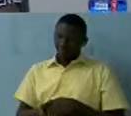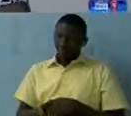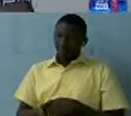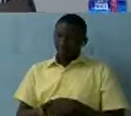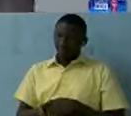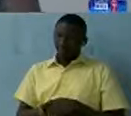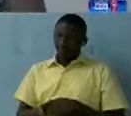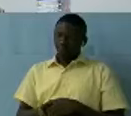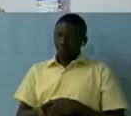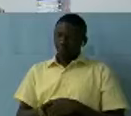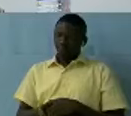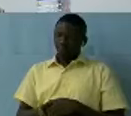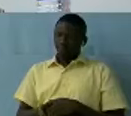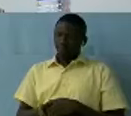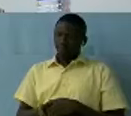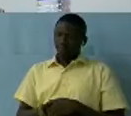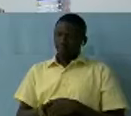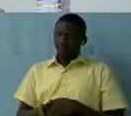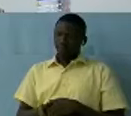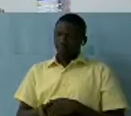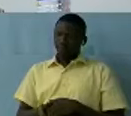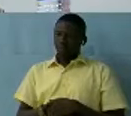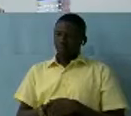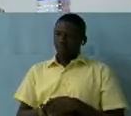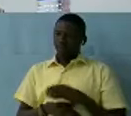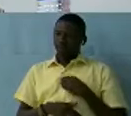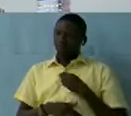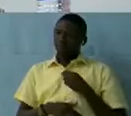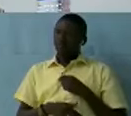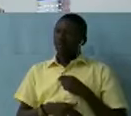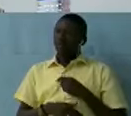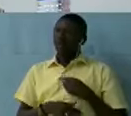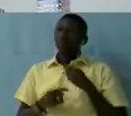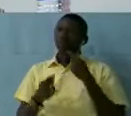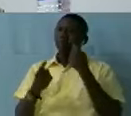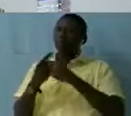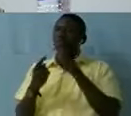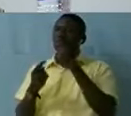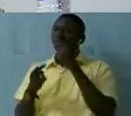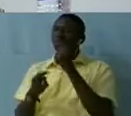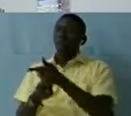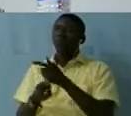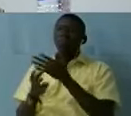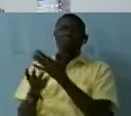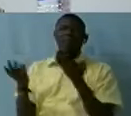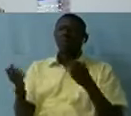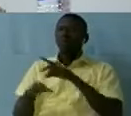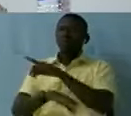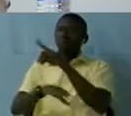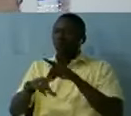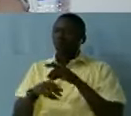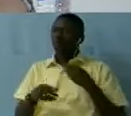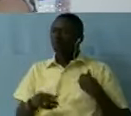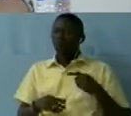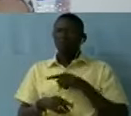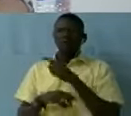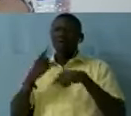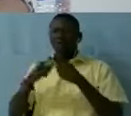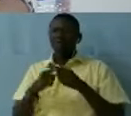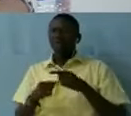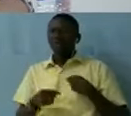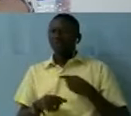din na ni kamala no status kamala I rented in many places but those people gave me notices of